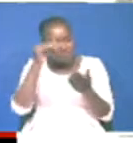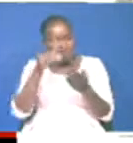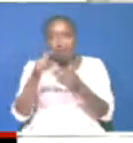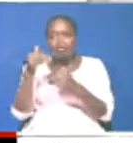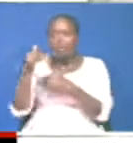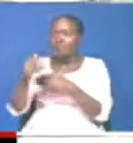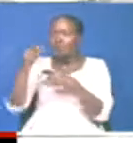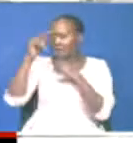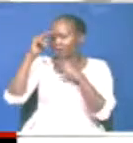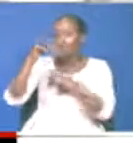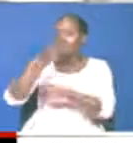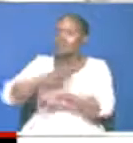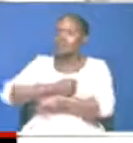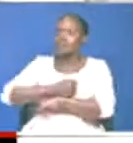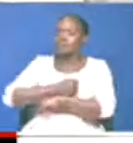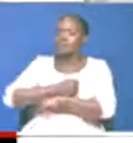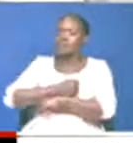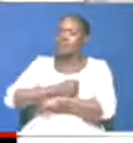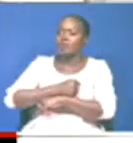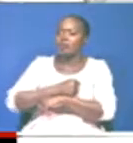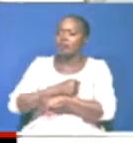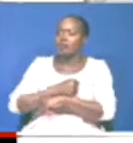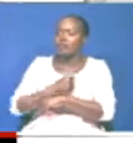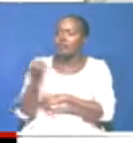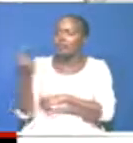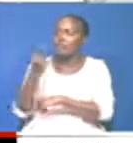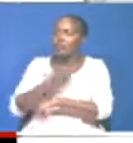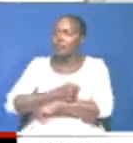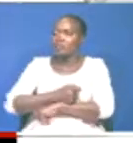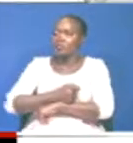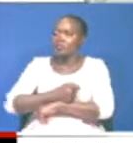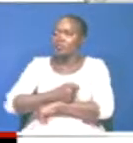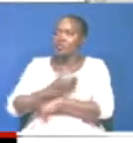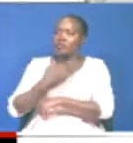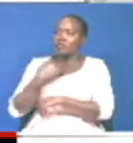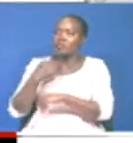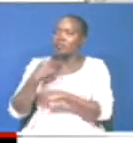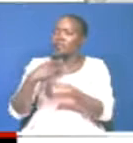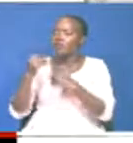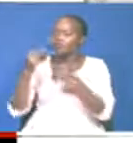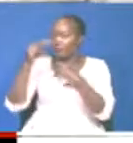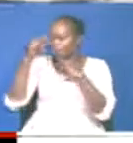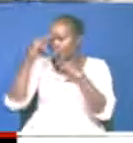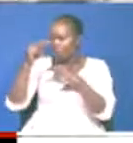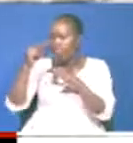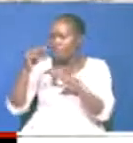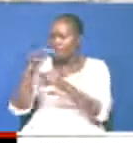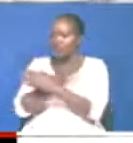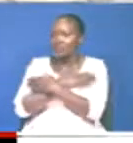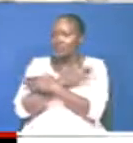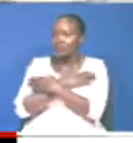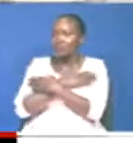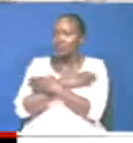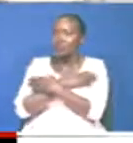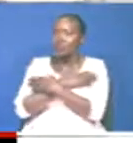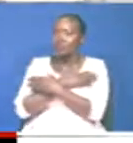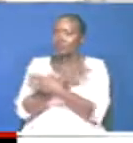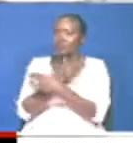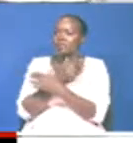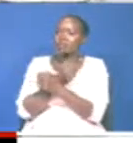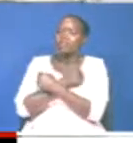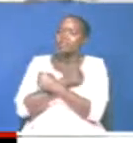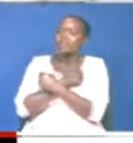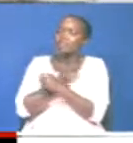School, there is one school I really wanted to go for higher. Friends Come Singer. Mm-hmm. Out of blues, I really loved that